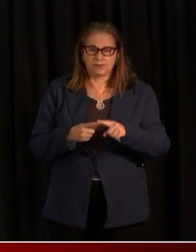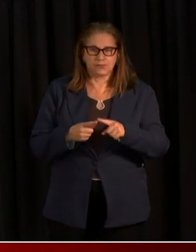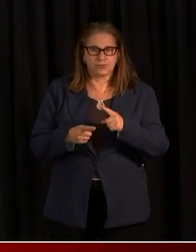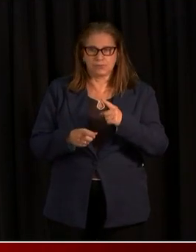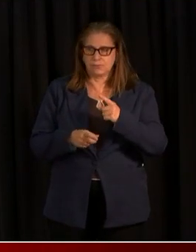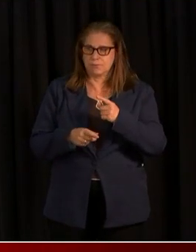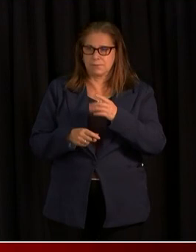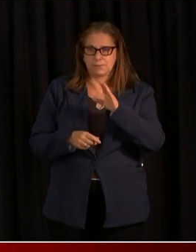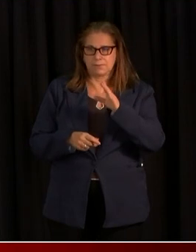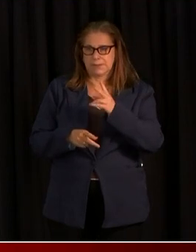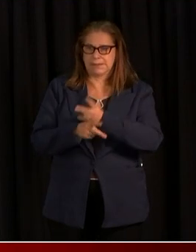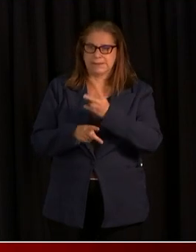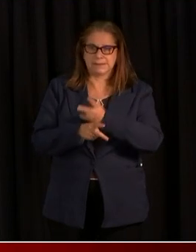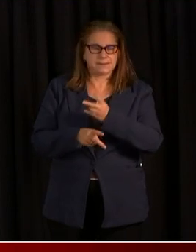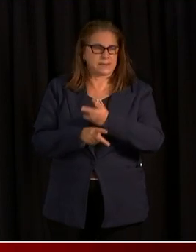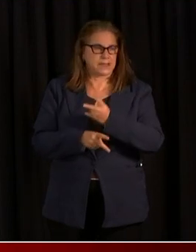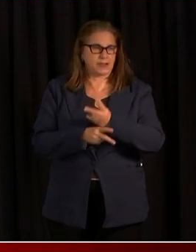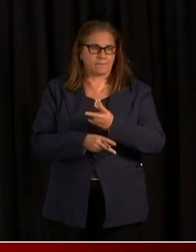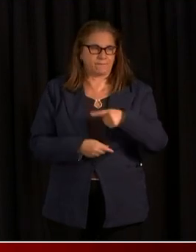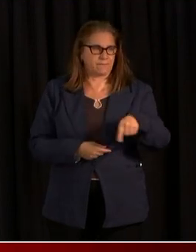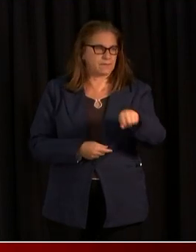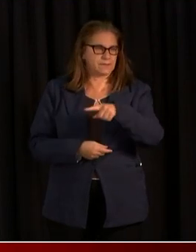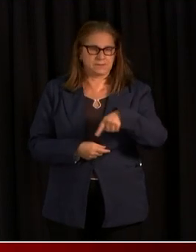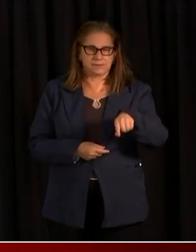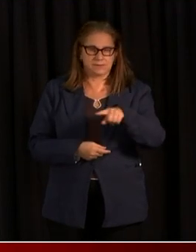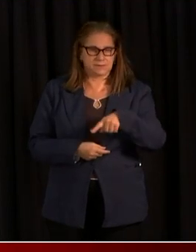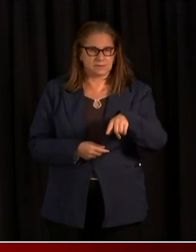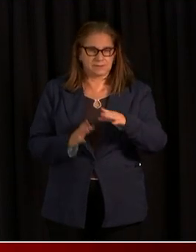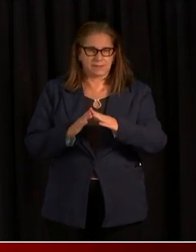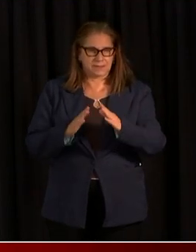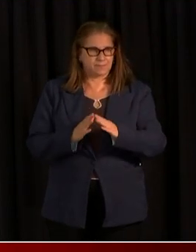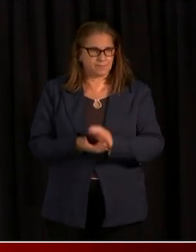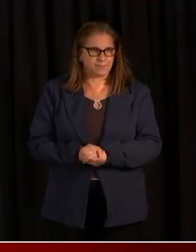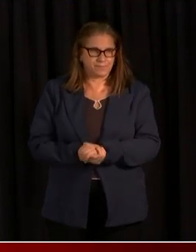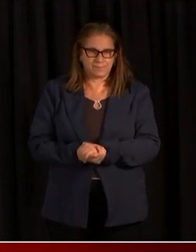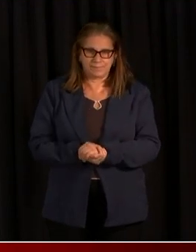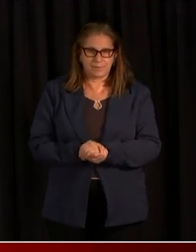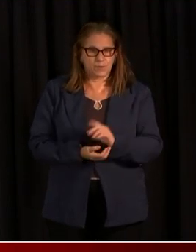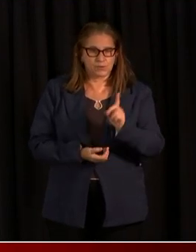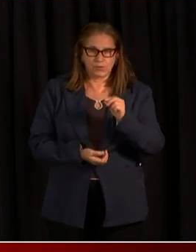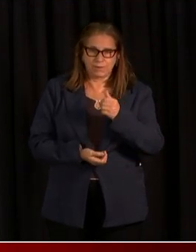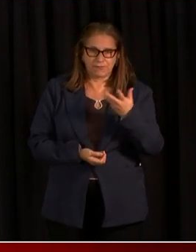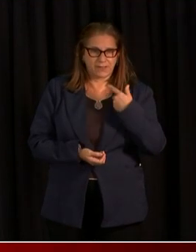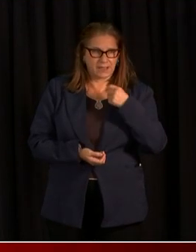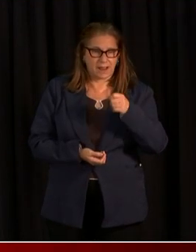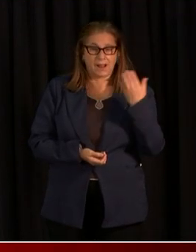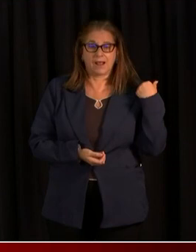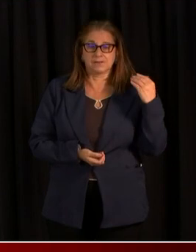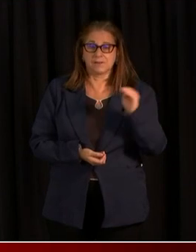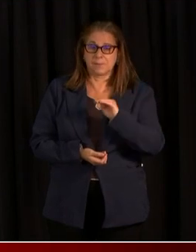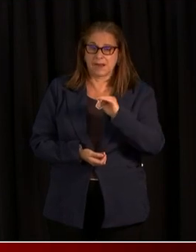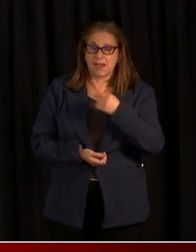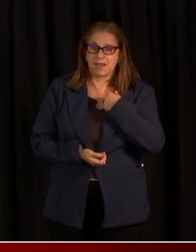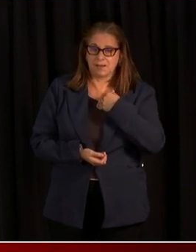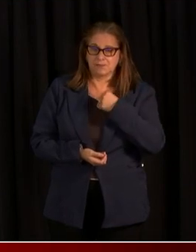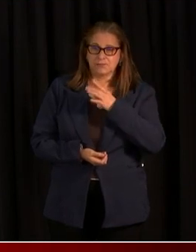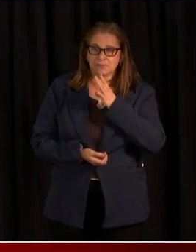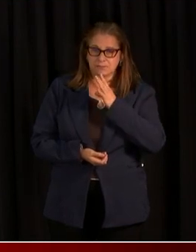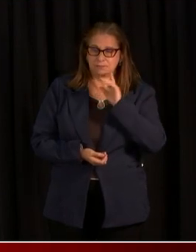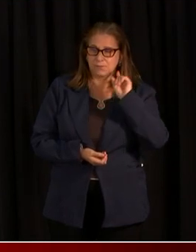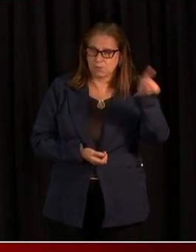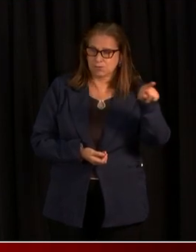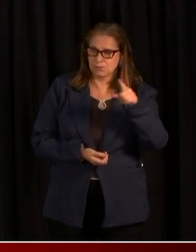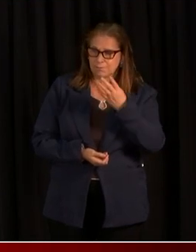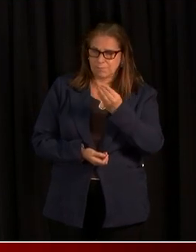I'm going to forget the day now, Monday, I think, I was on 14th Street in Ward